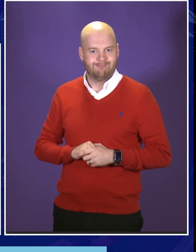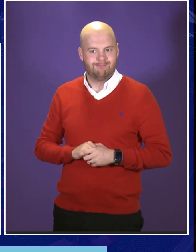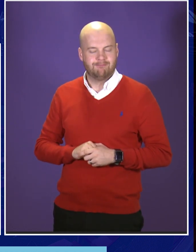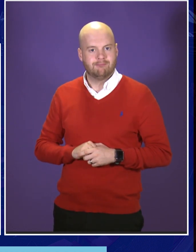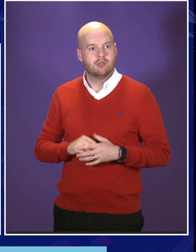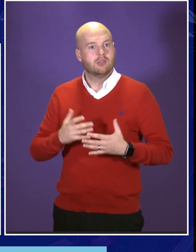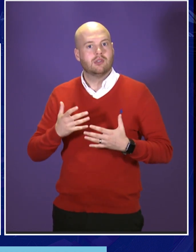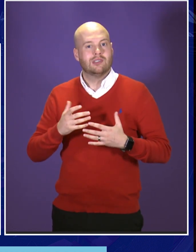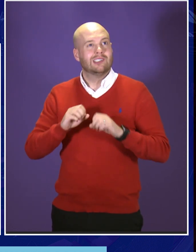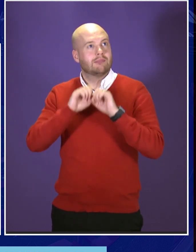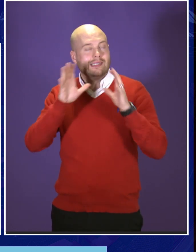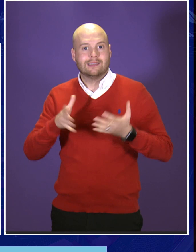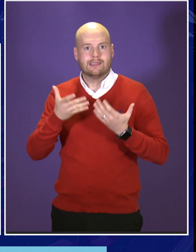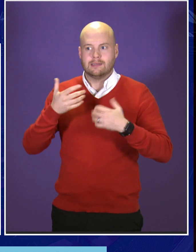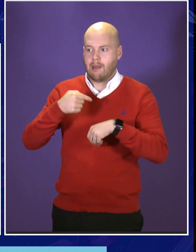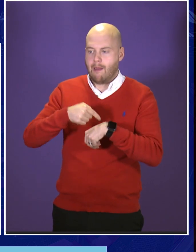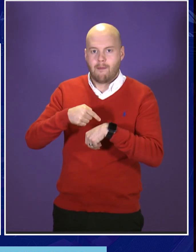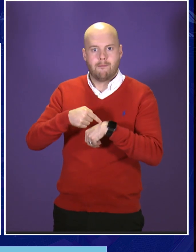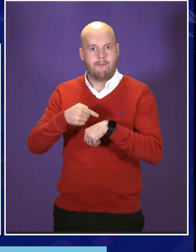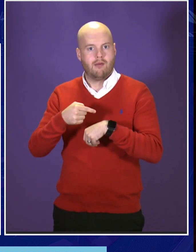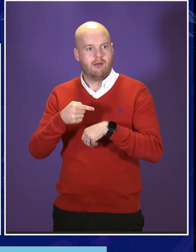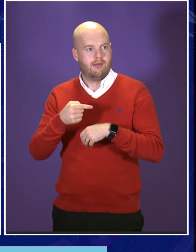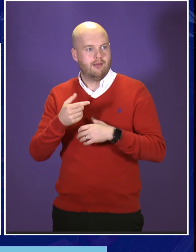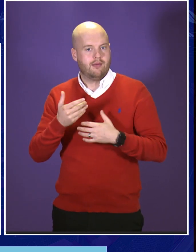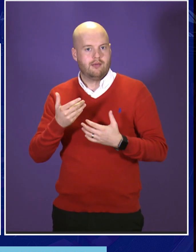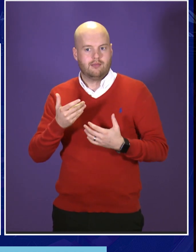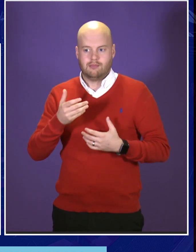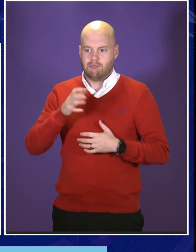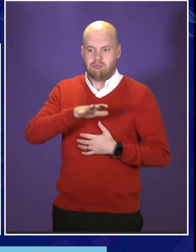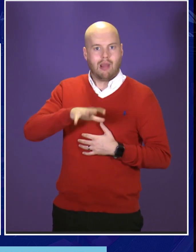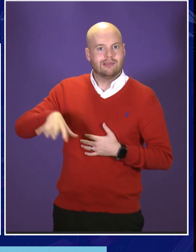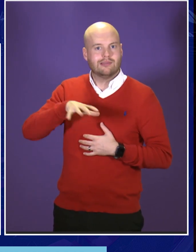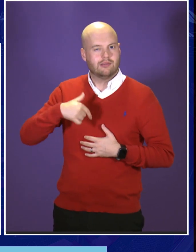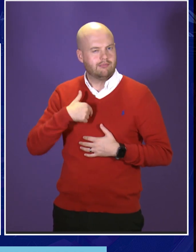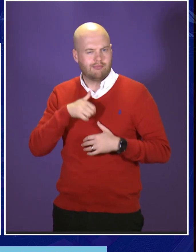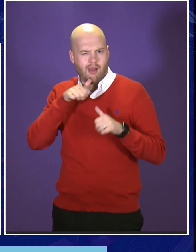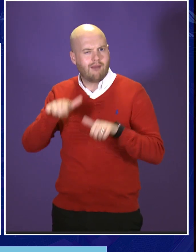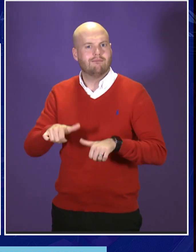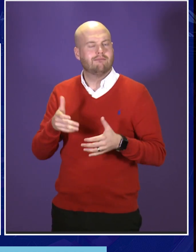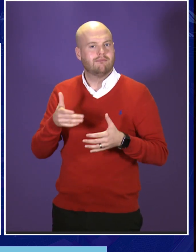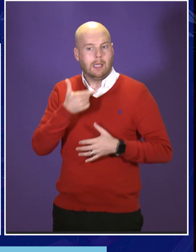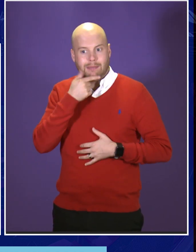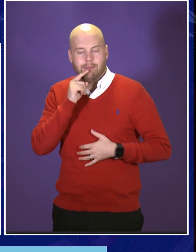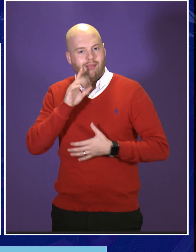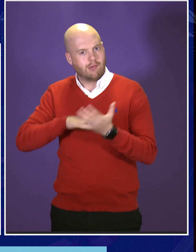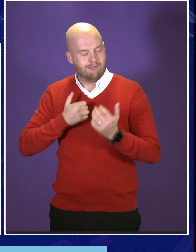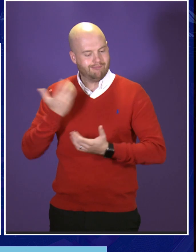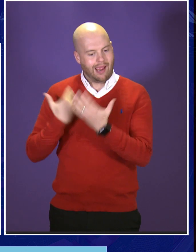across space and time, in the places we love and with the people of our